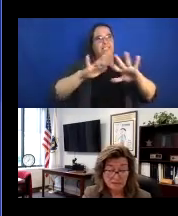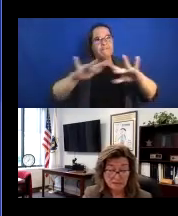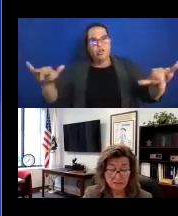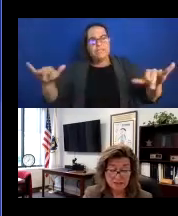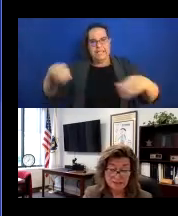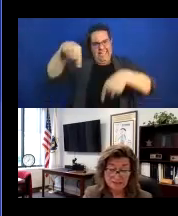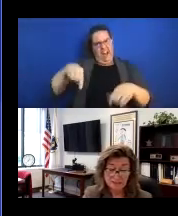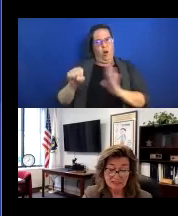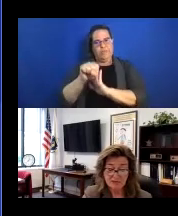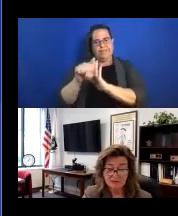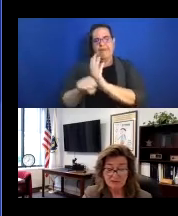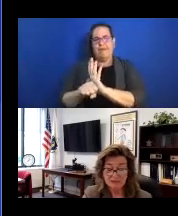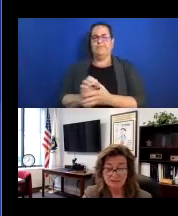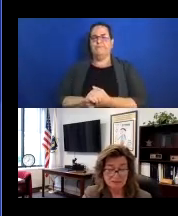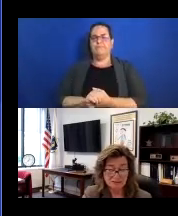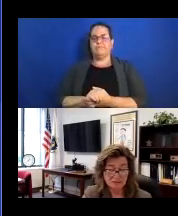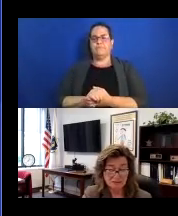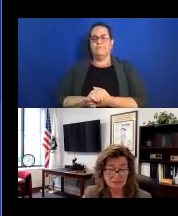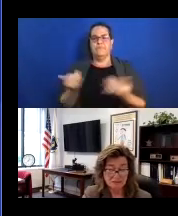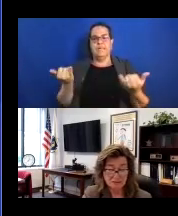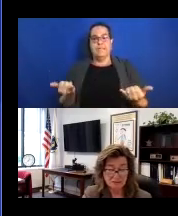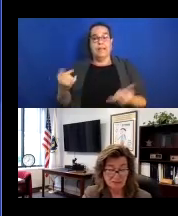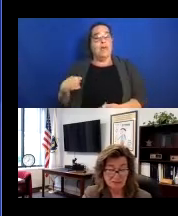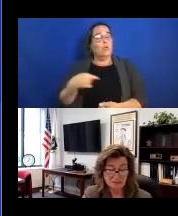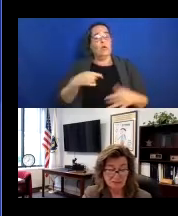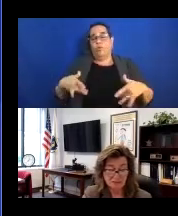Today, we are pleased to hear from our two centers